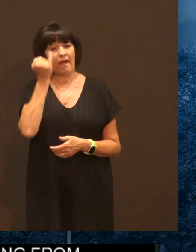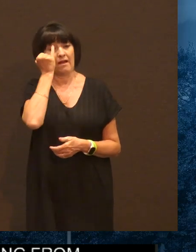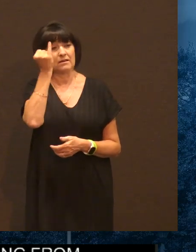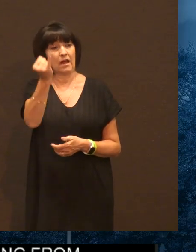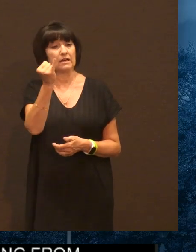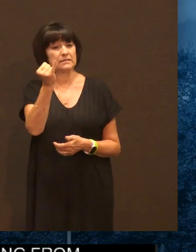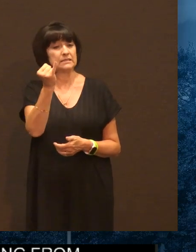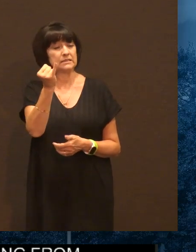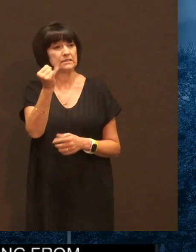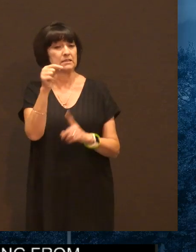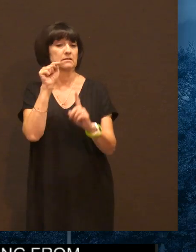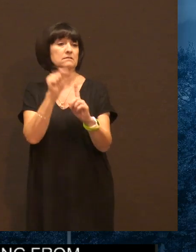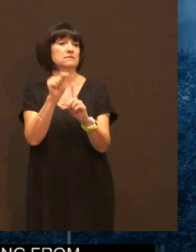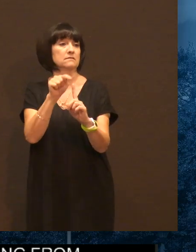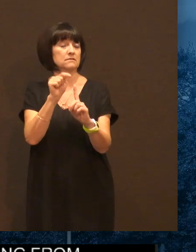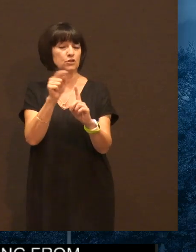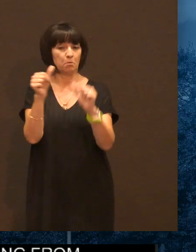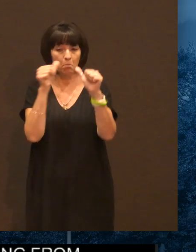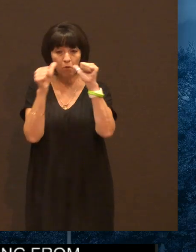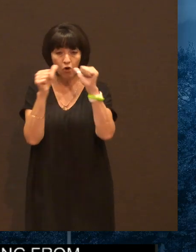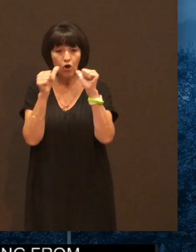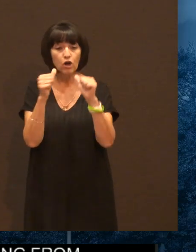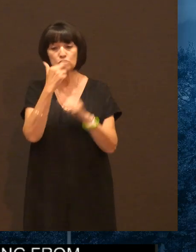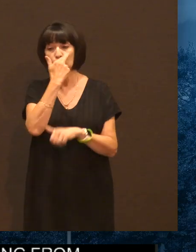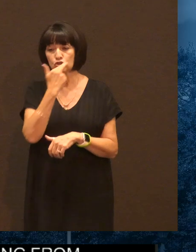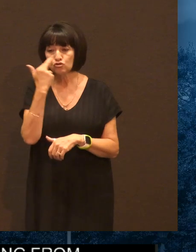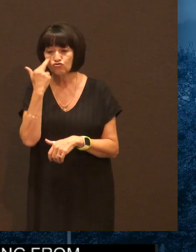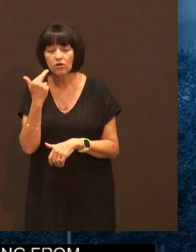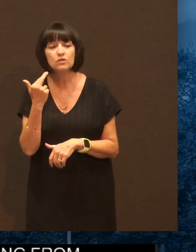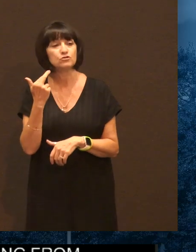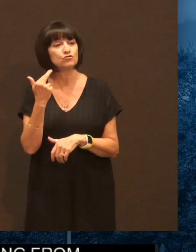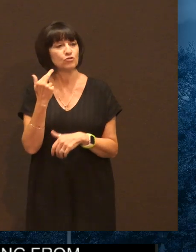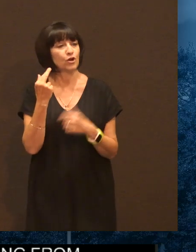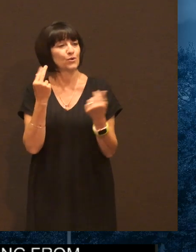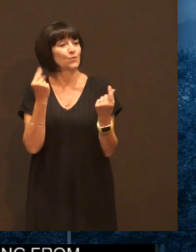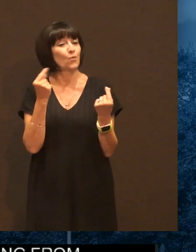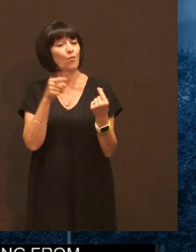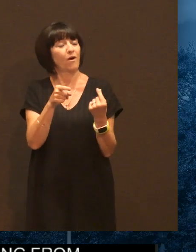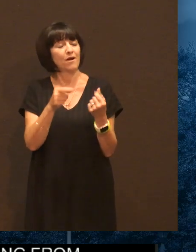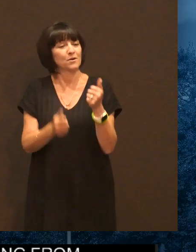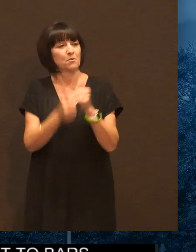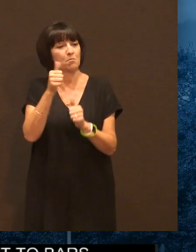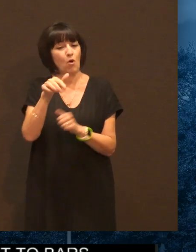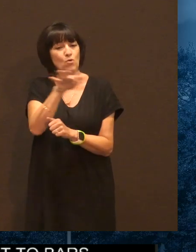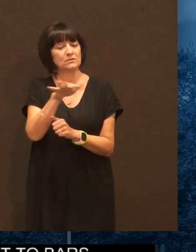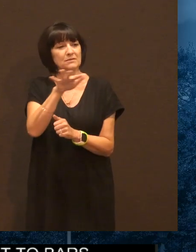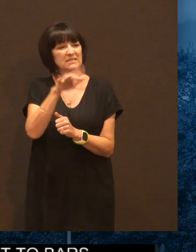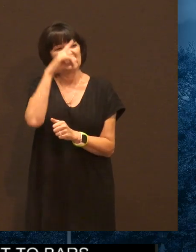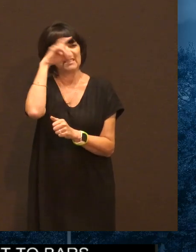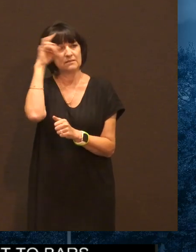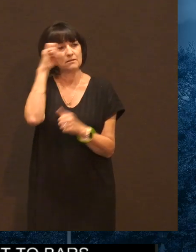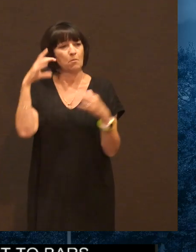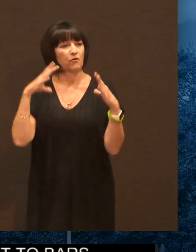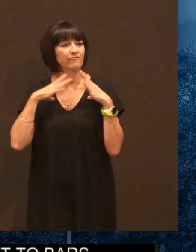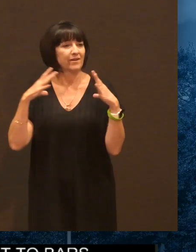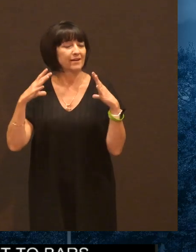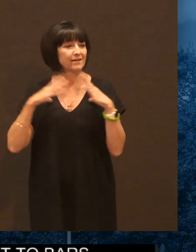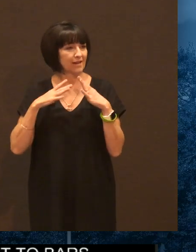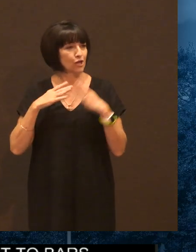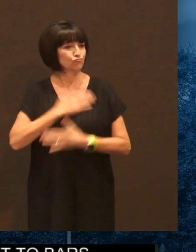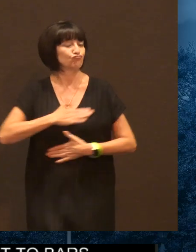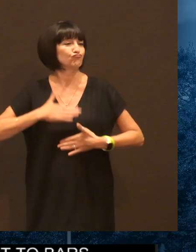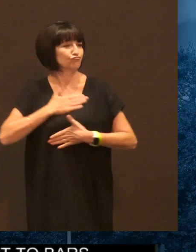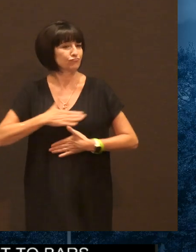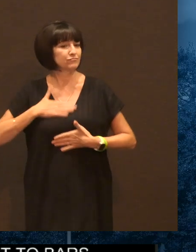and social vacation sites, hospitality industry sites, and the